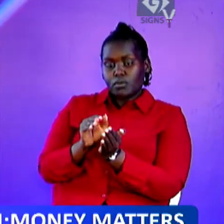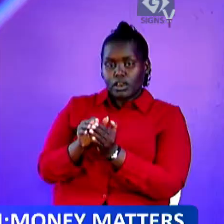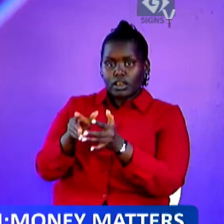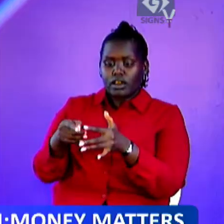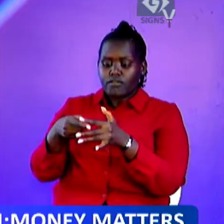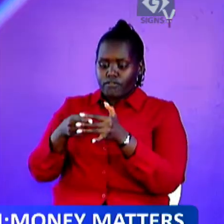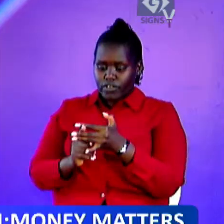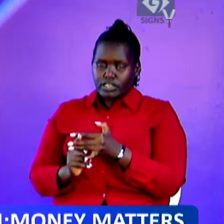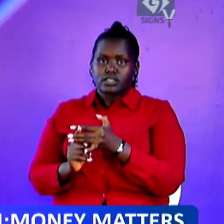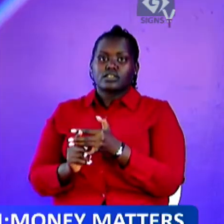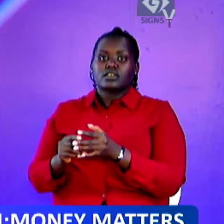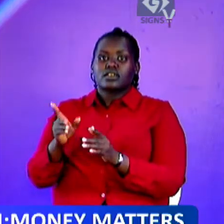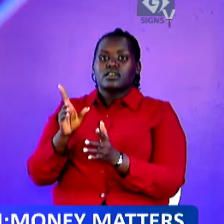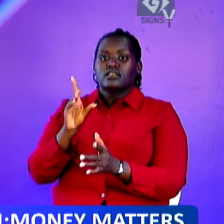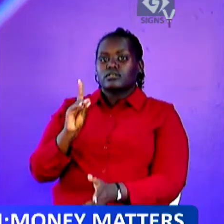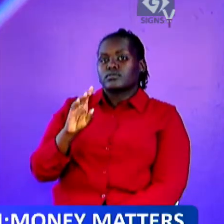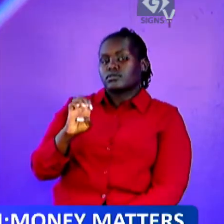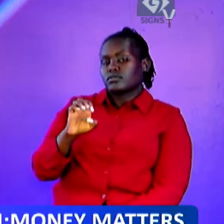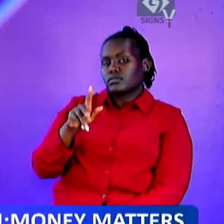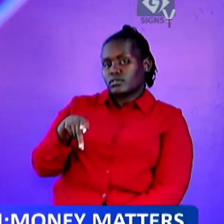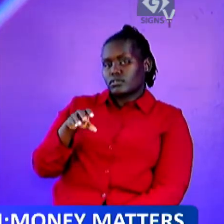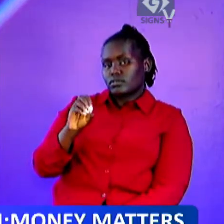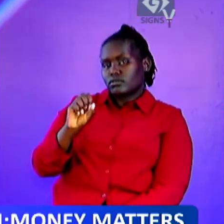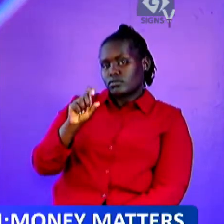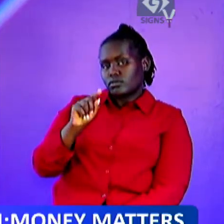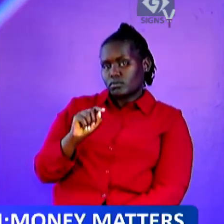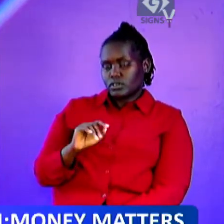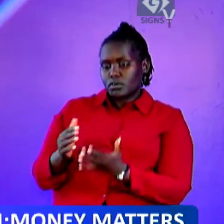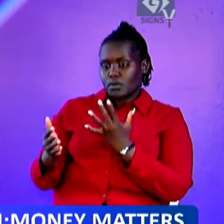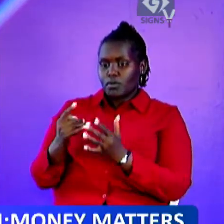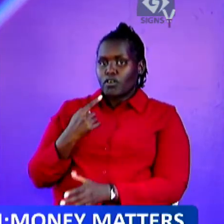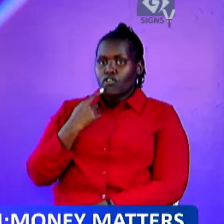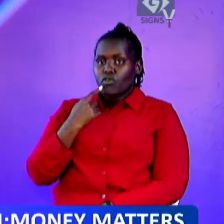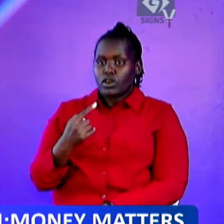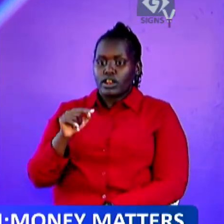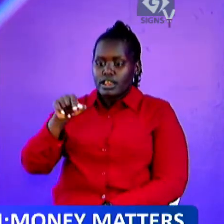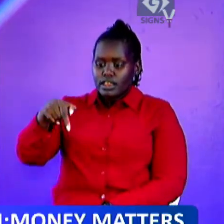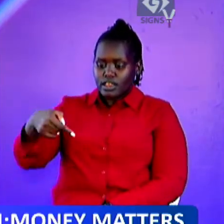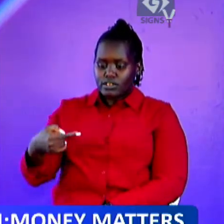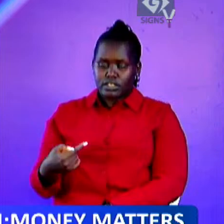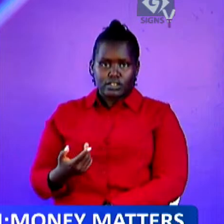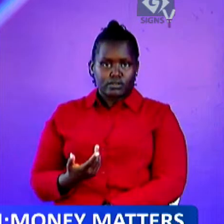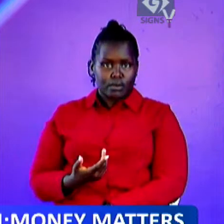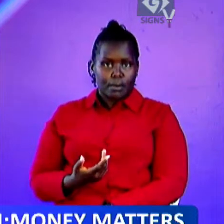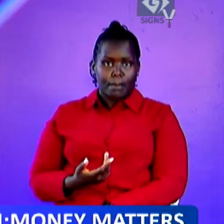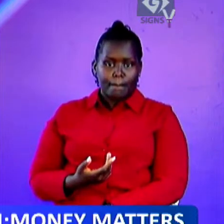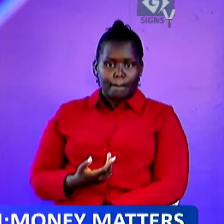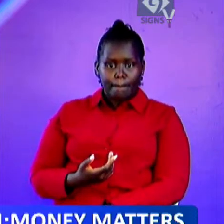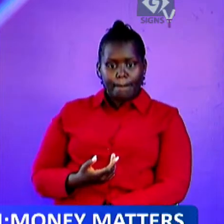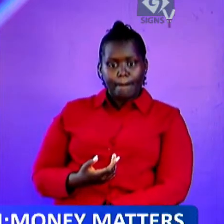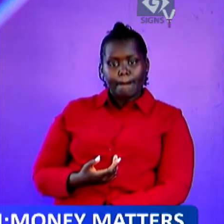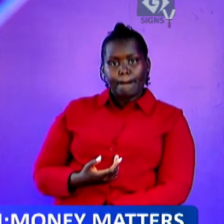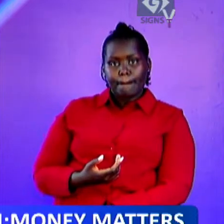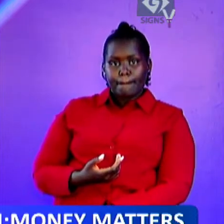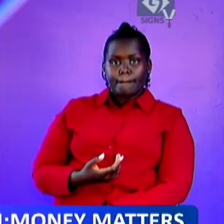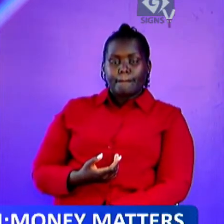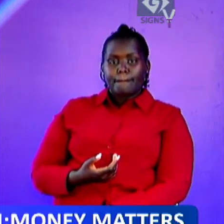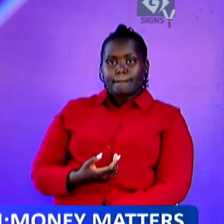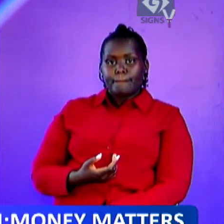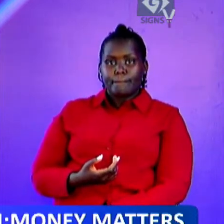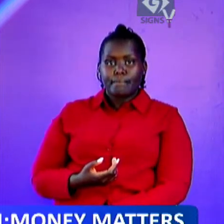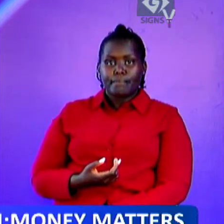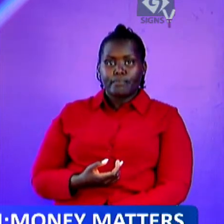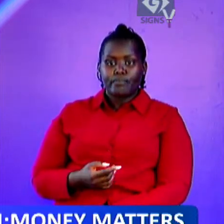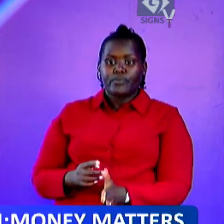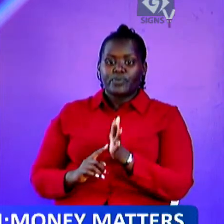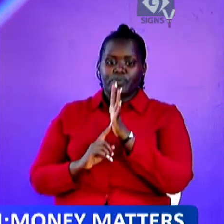months, 6 months, 12 months, and let's say you have 100,000 Kenya shillings. Yeah. Can I lend 100,000 Kenya shillings to a bank? This is just